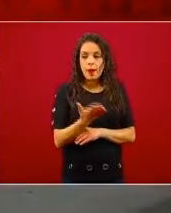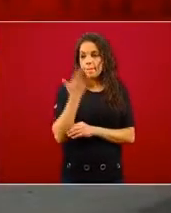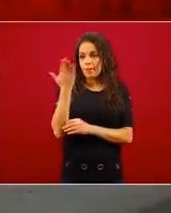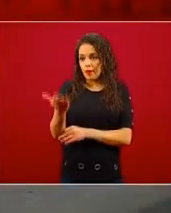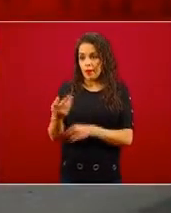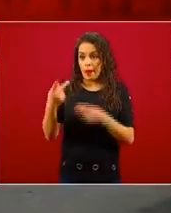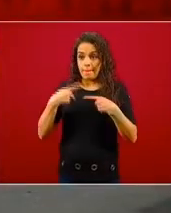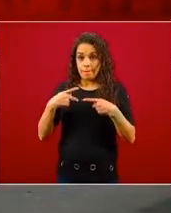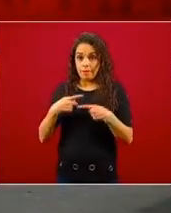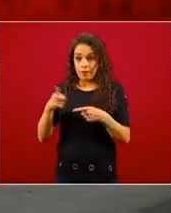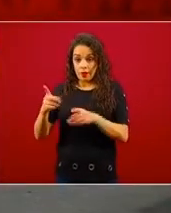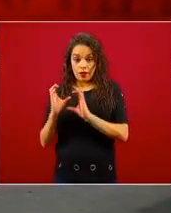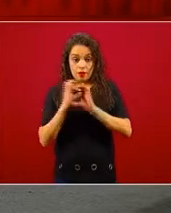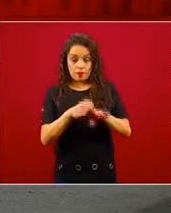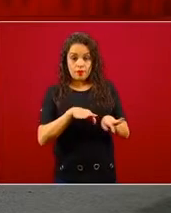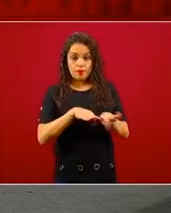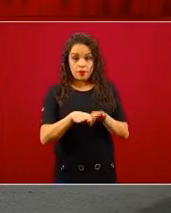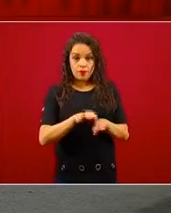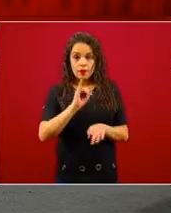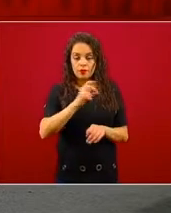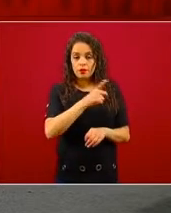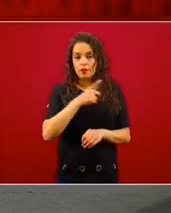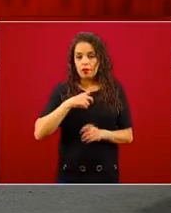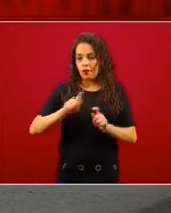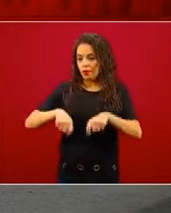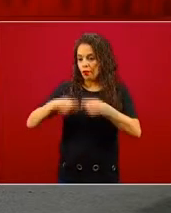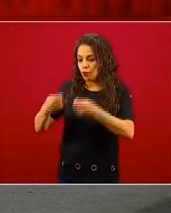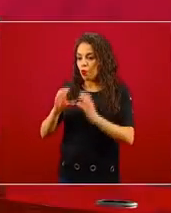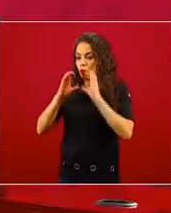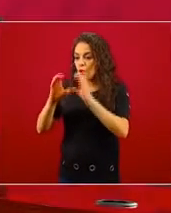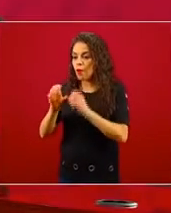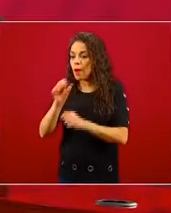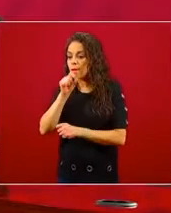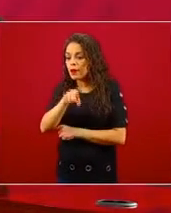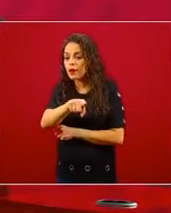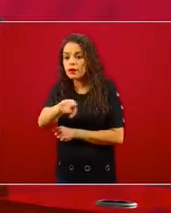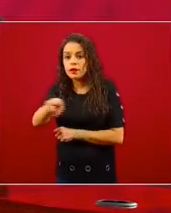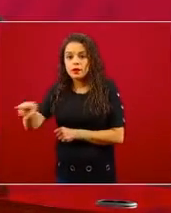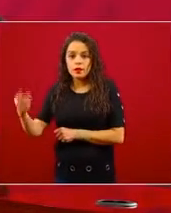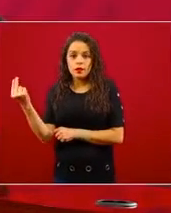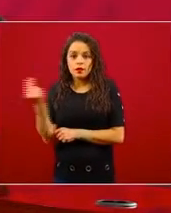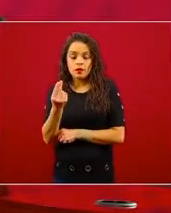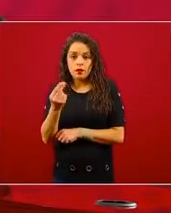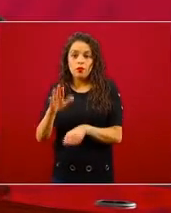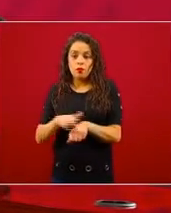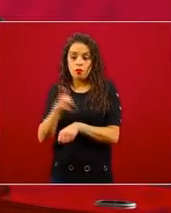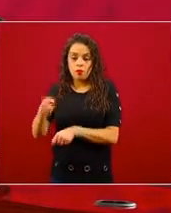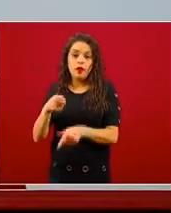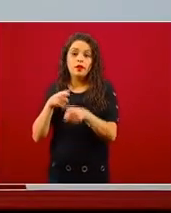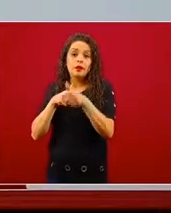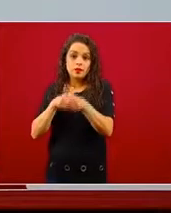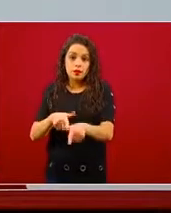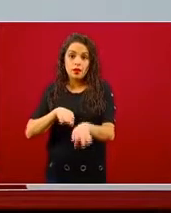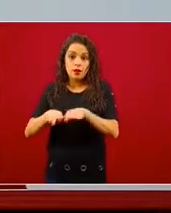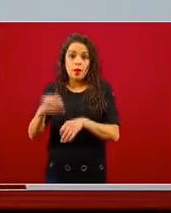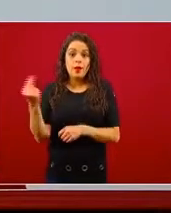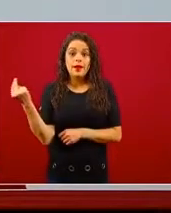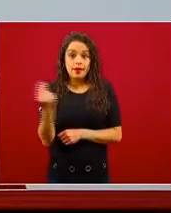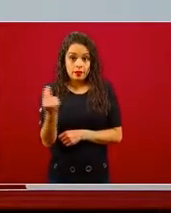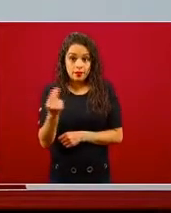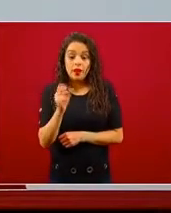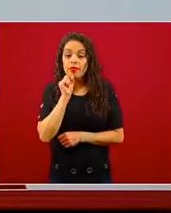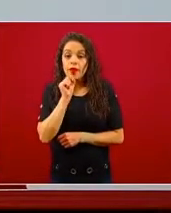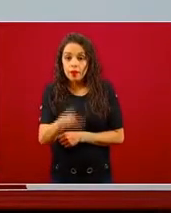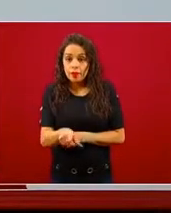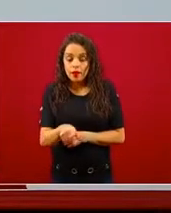So therefore, it's very important to ask that employers provide all the care that these workers need